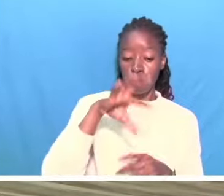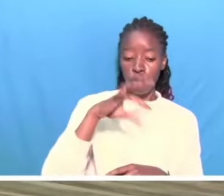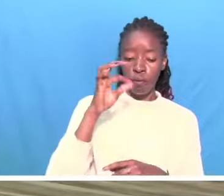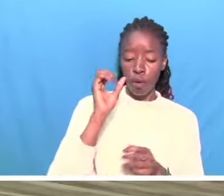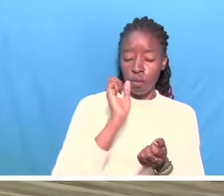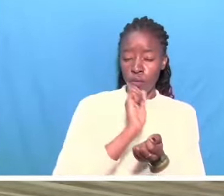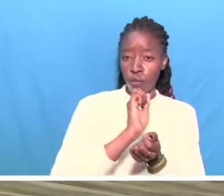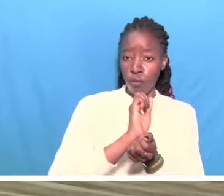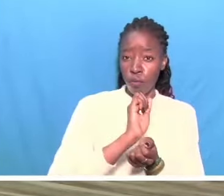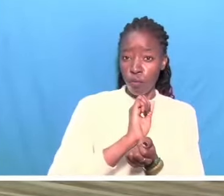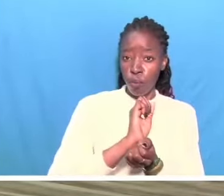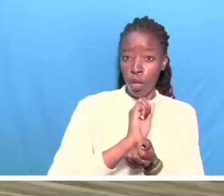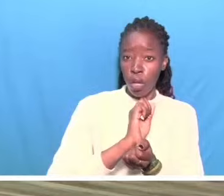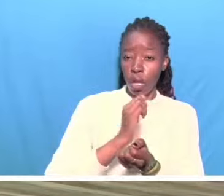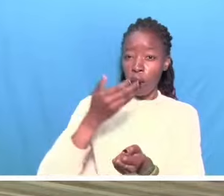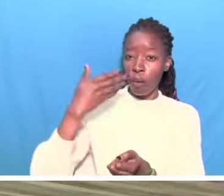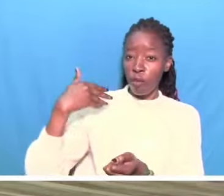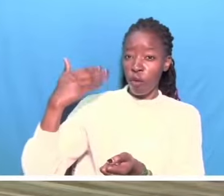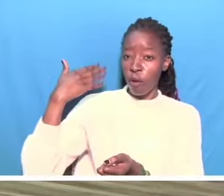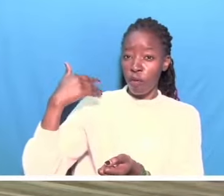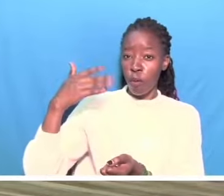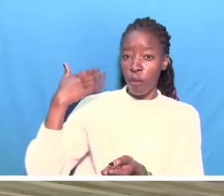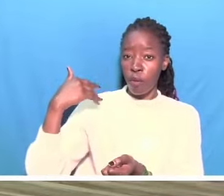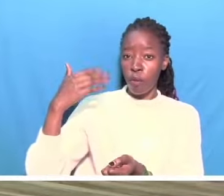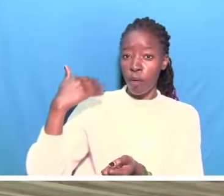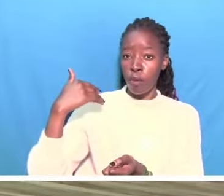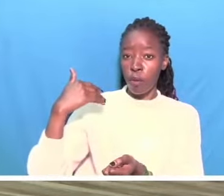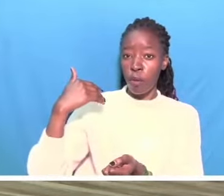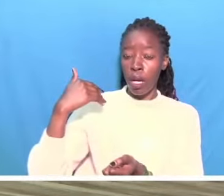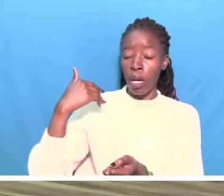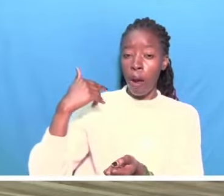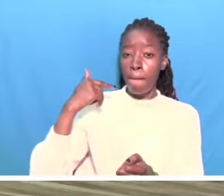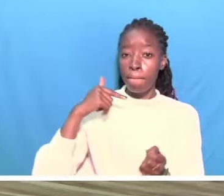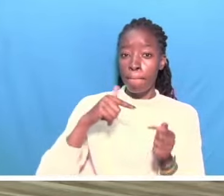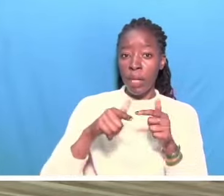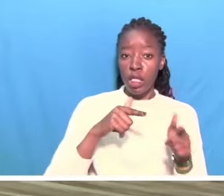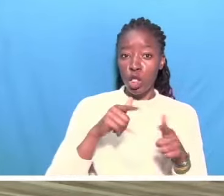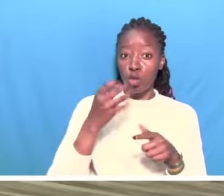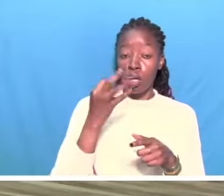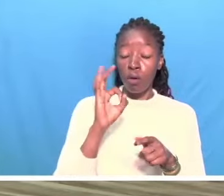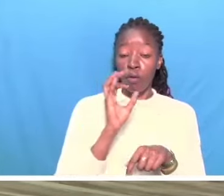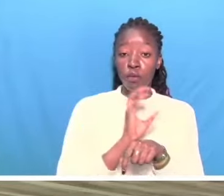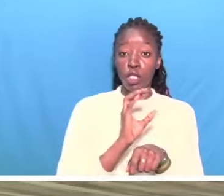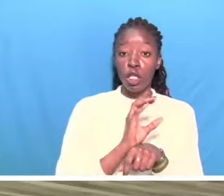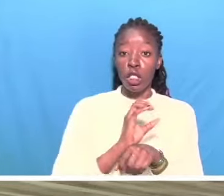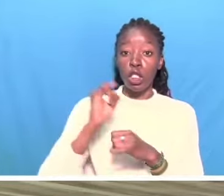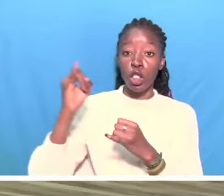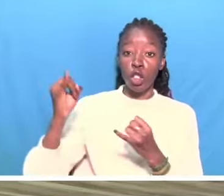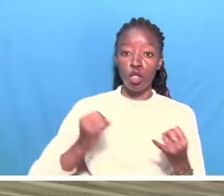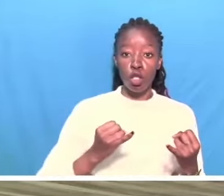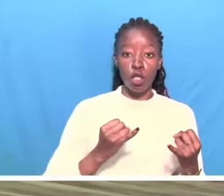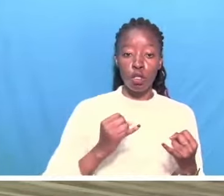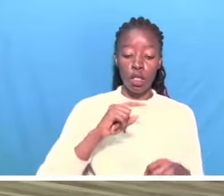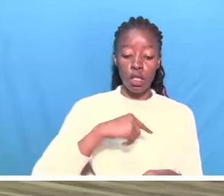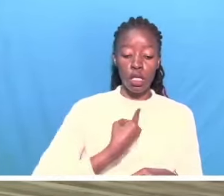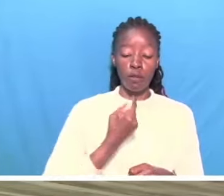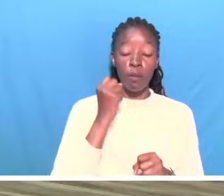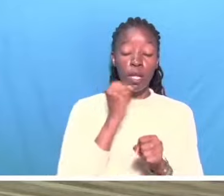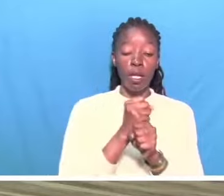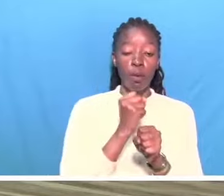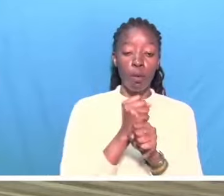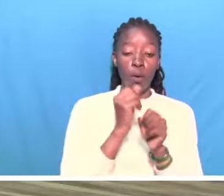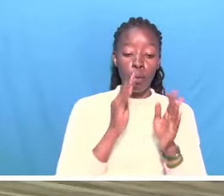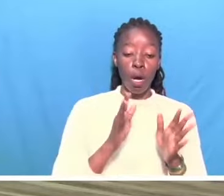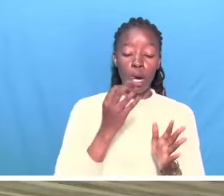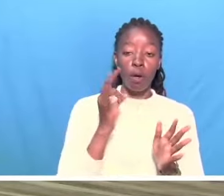Paul, a former persecutor of the church, now introducing himself as the servant of Jesus